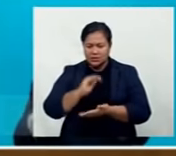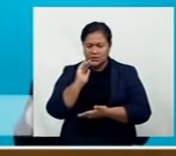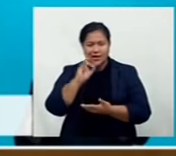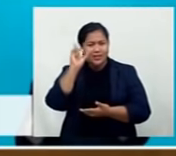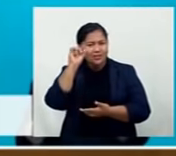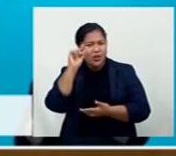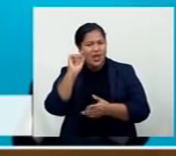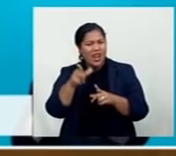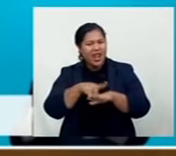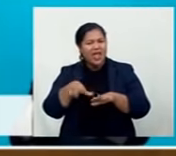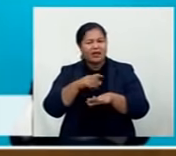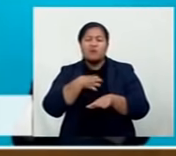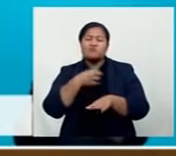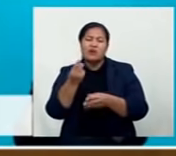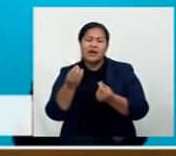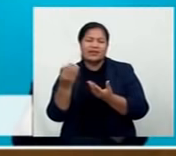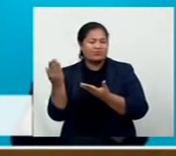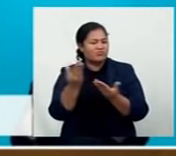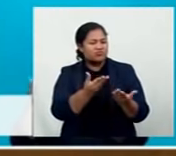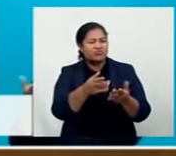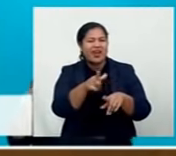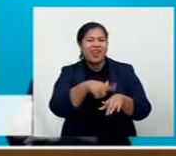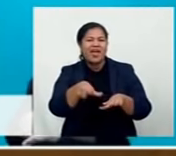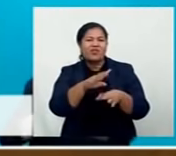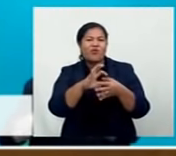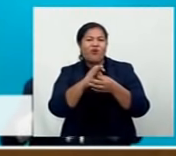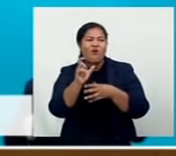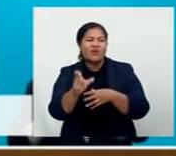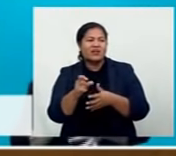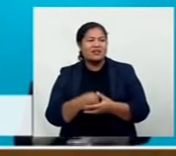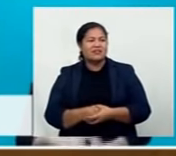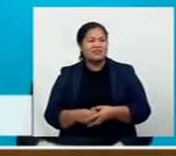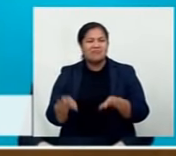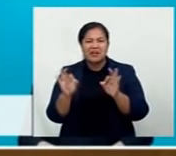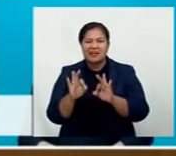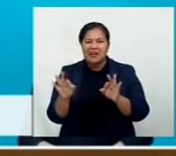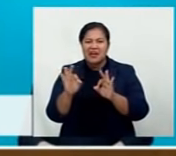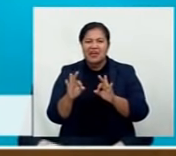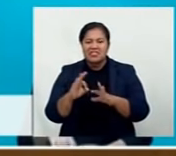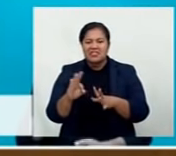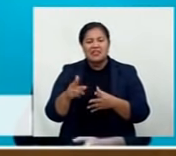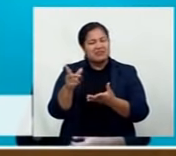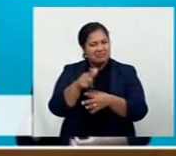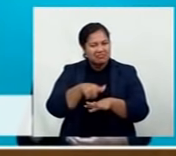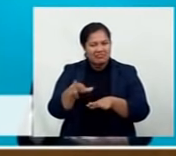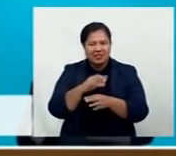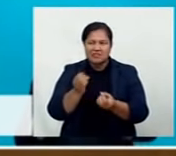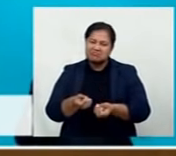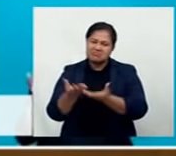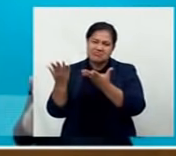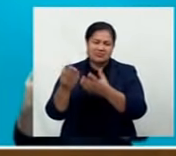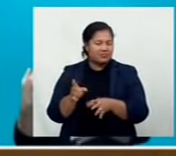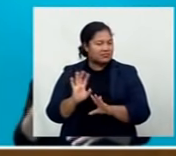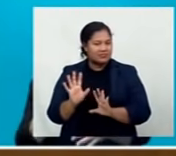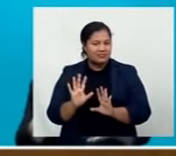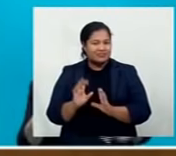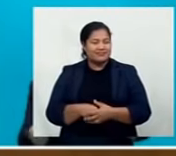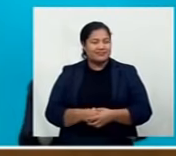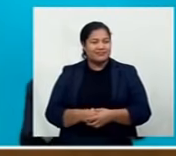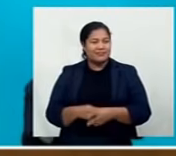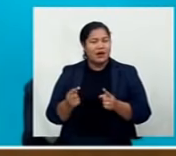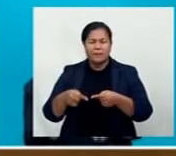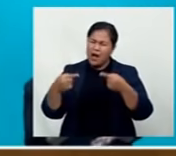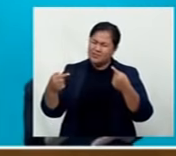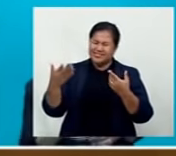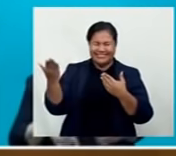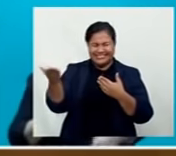more money to landowners, but without a single millimeter of Itoke land being given up. But the opposition held it